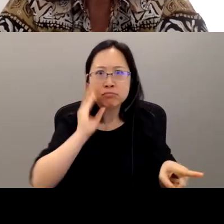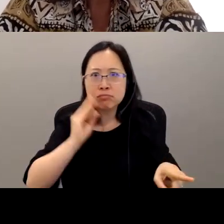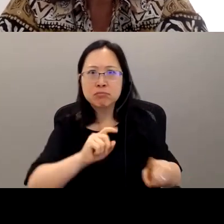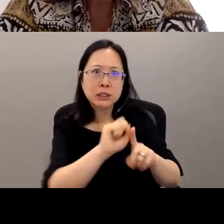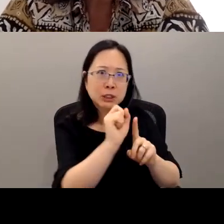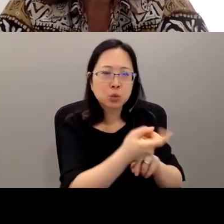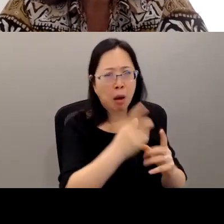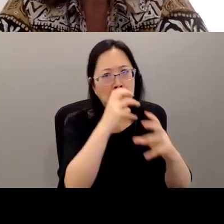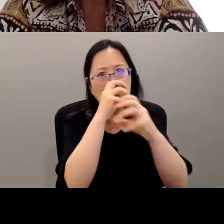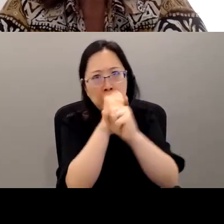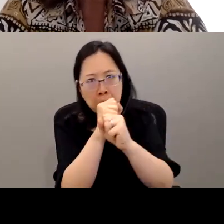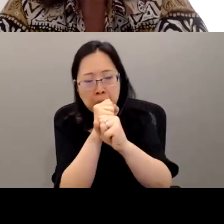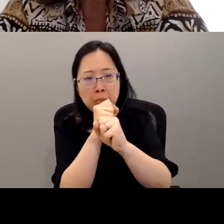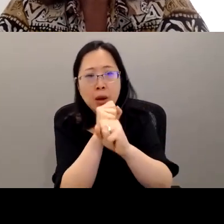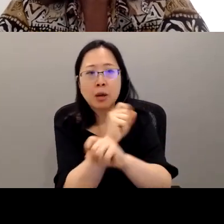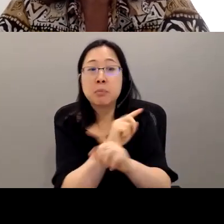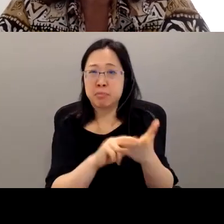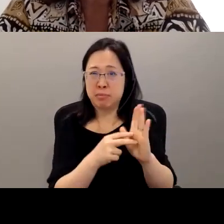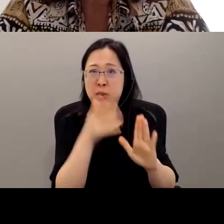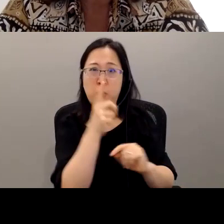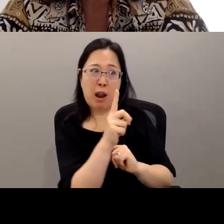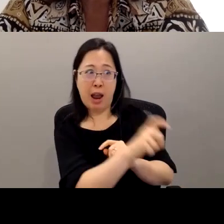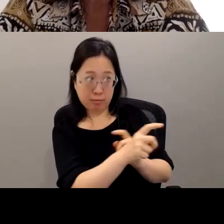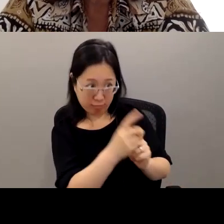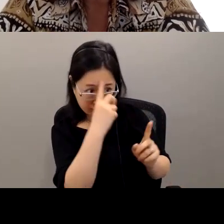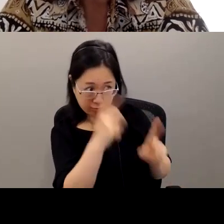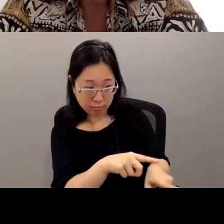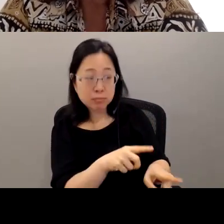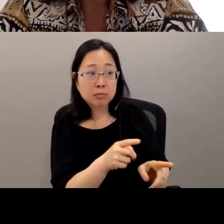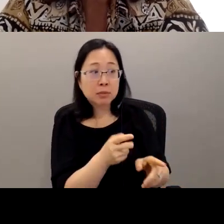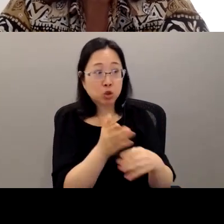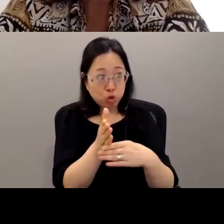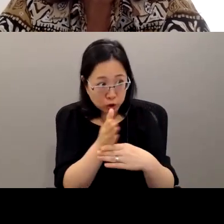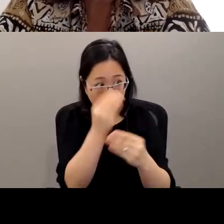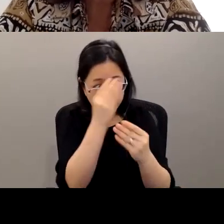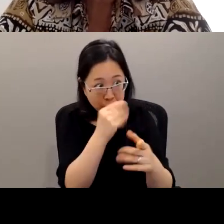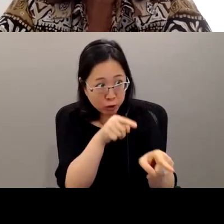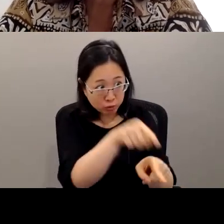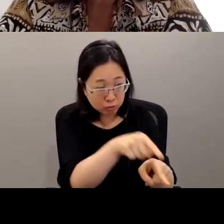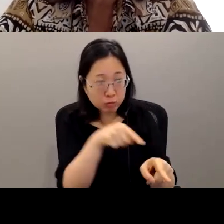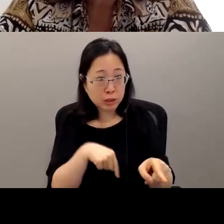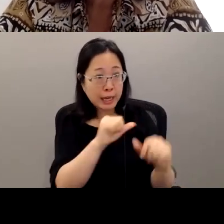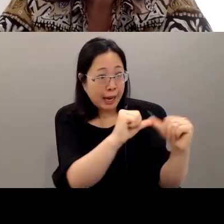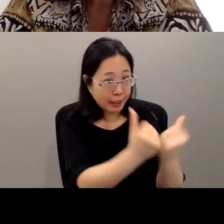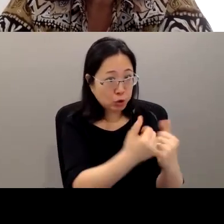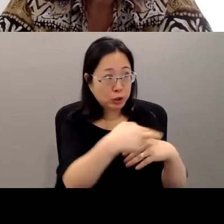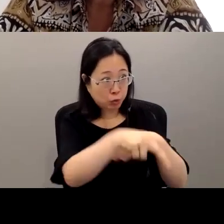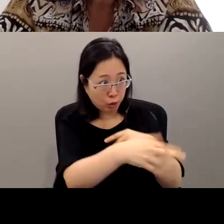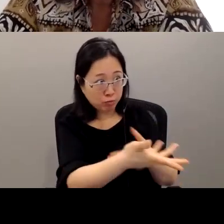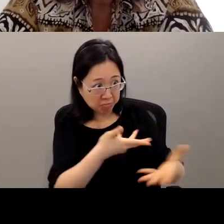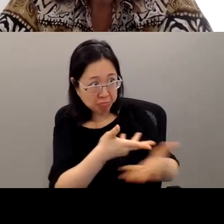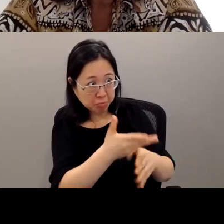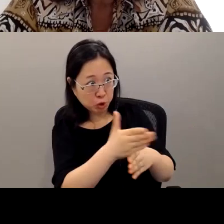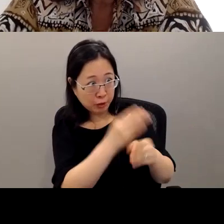would ask permission or consent to share information with our agency referrals.